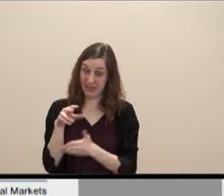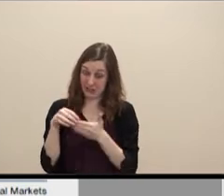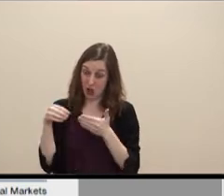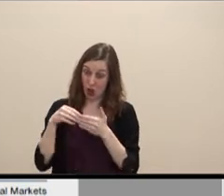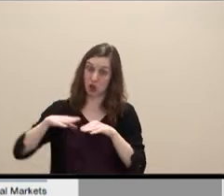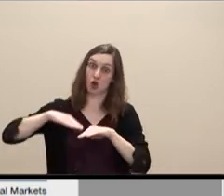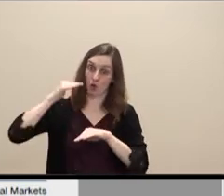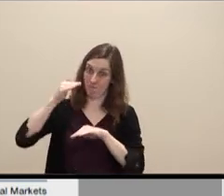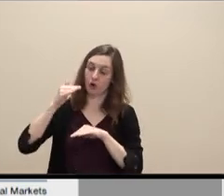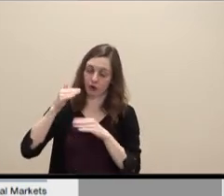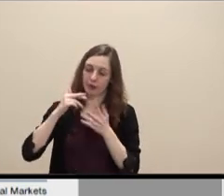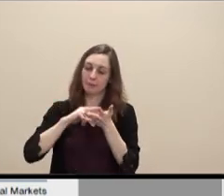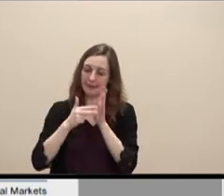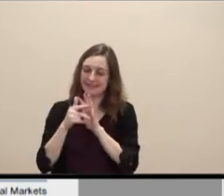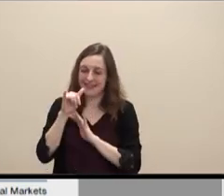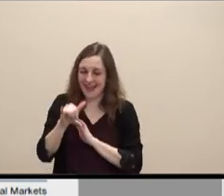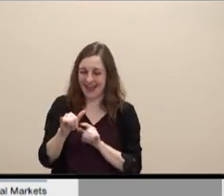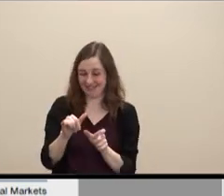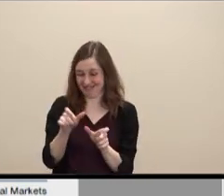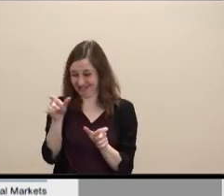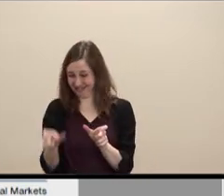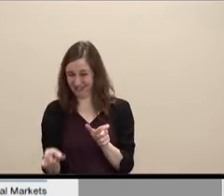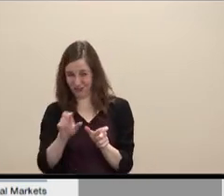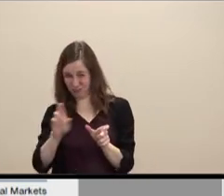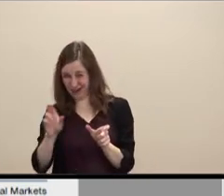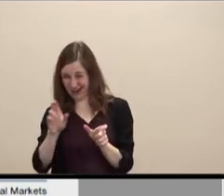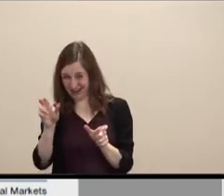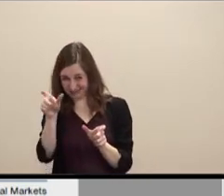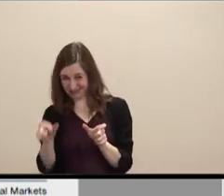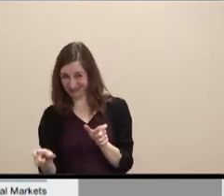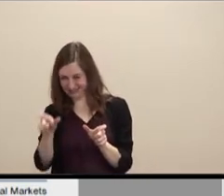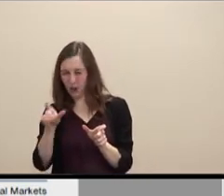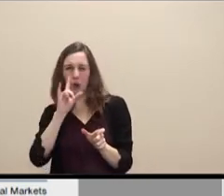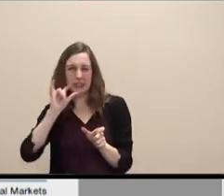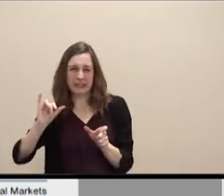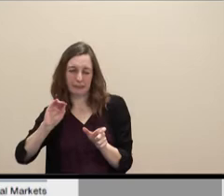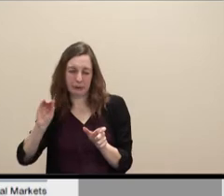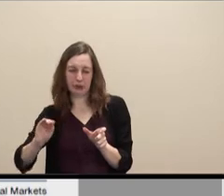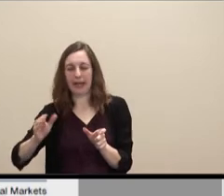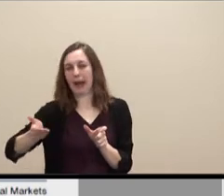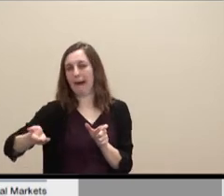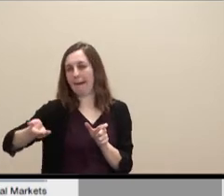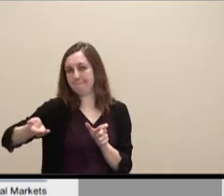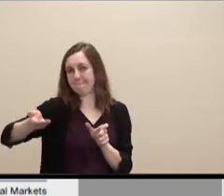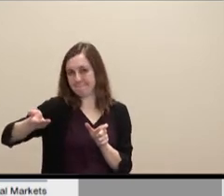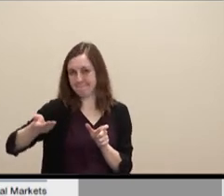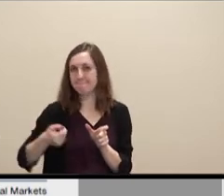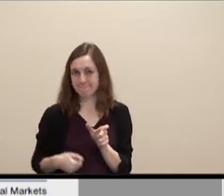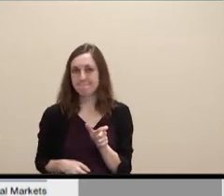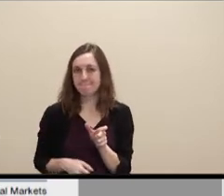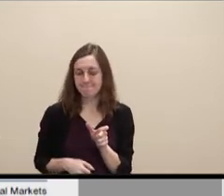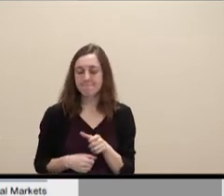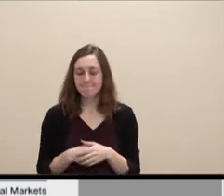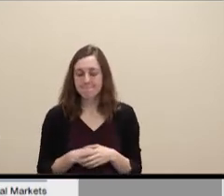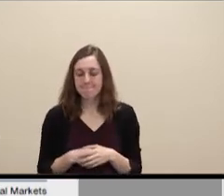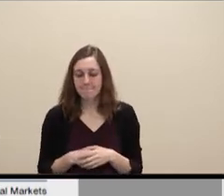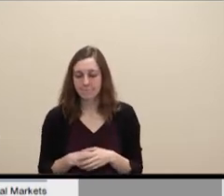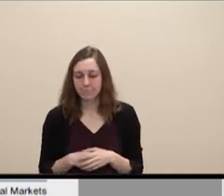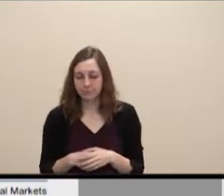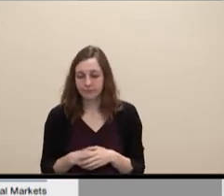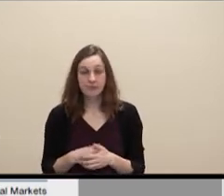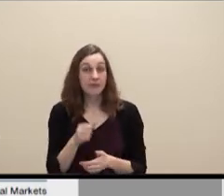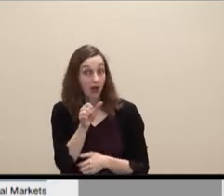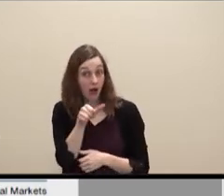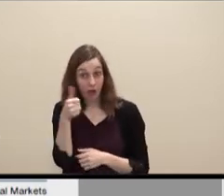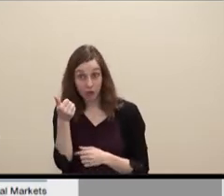have passed, and that moves that far right column, that percentage up. One of the things that you